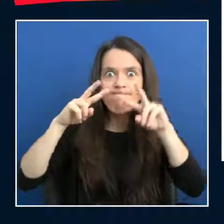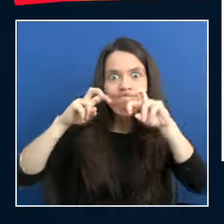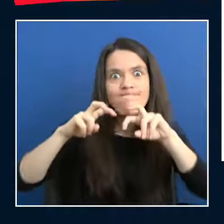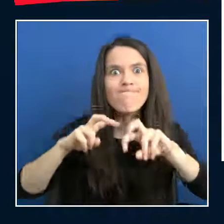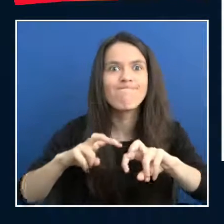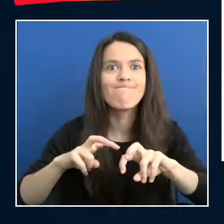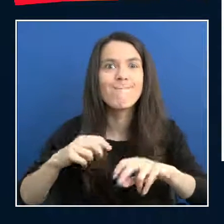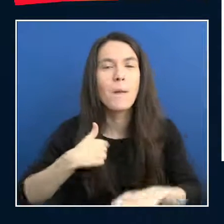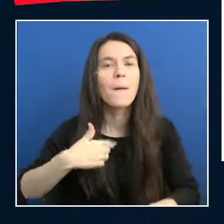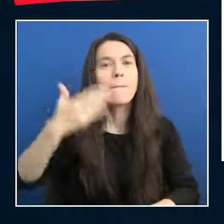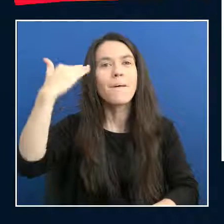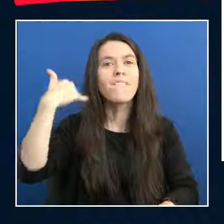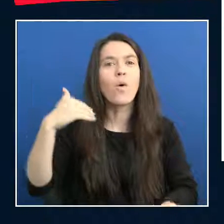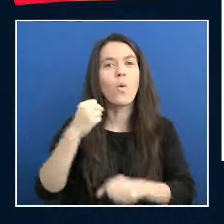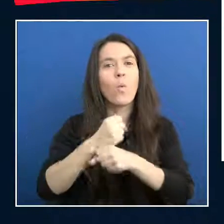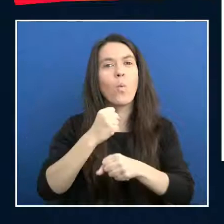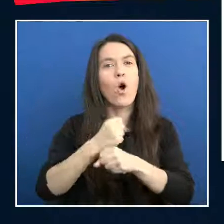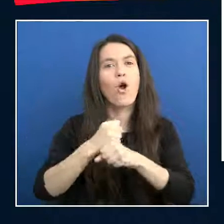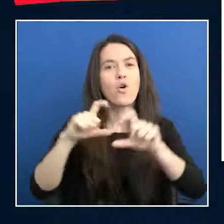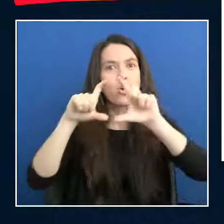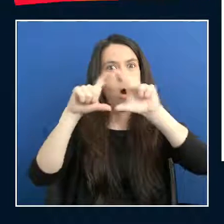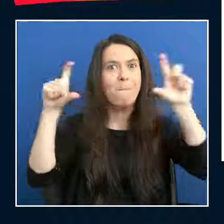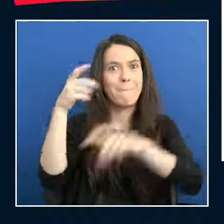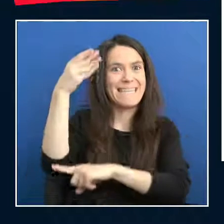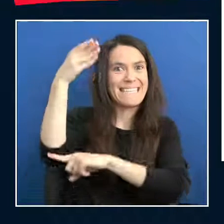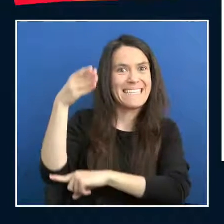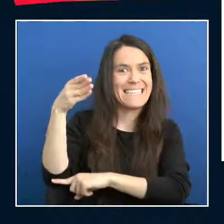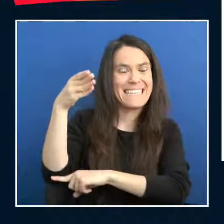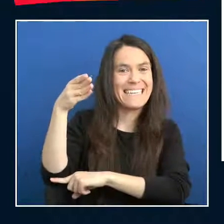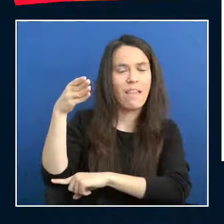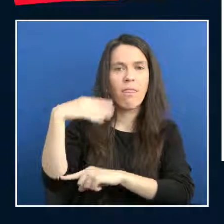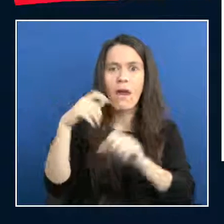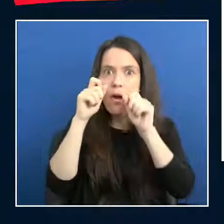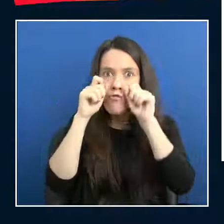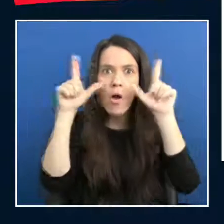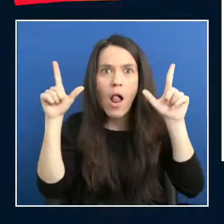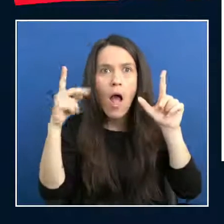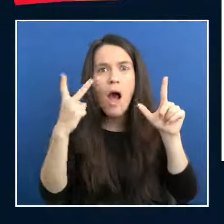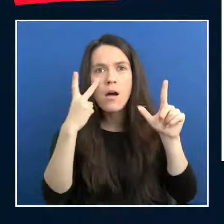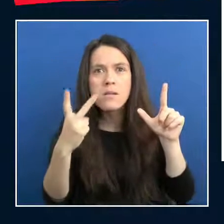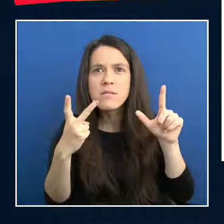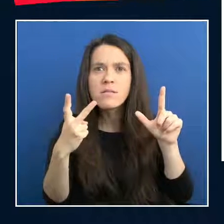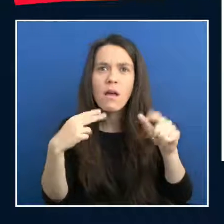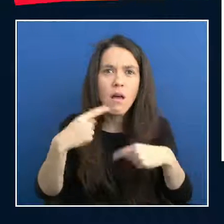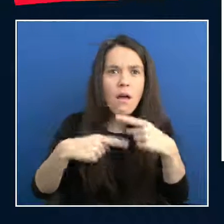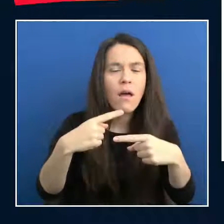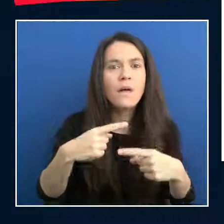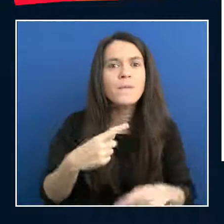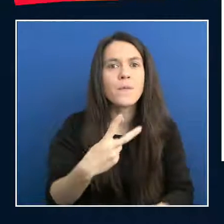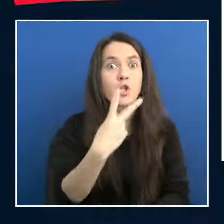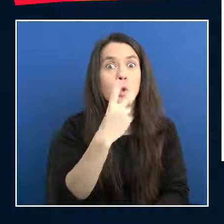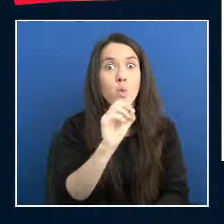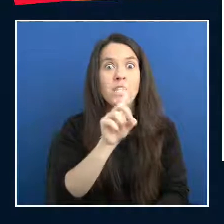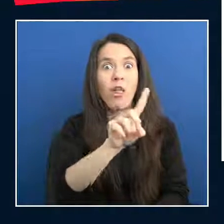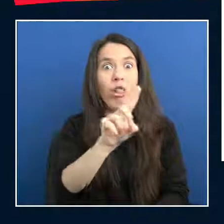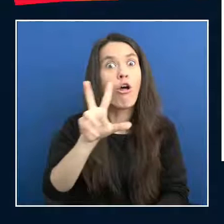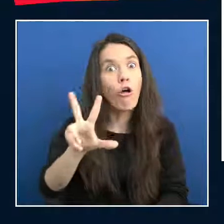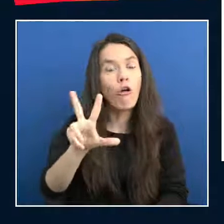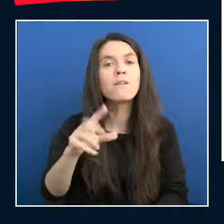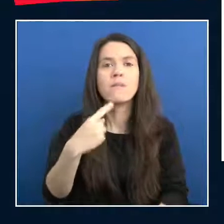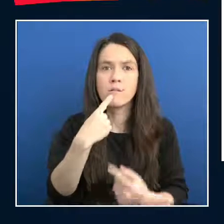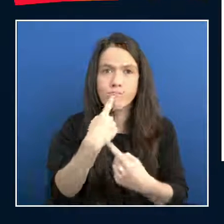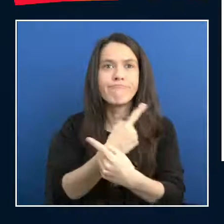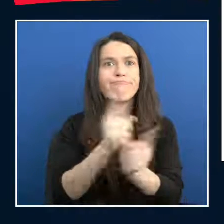company I was working at this time that we were like one of those early adapters. So already 2013, when it was just announced, we were like